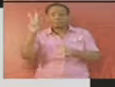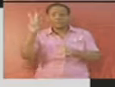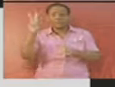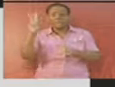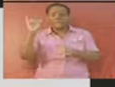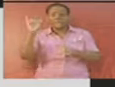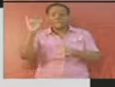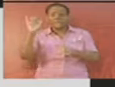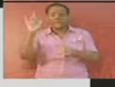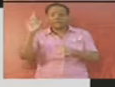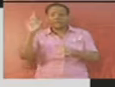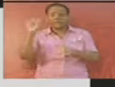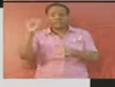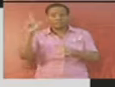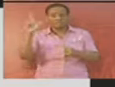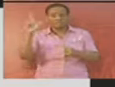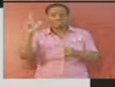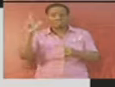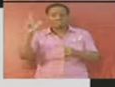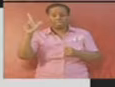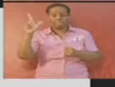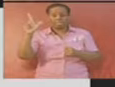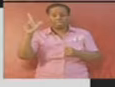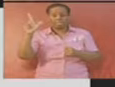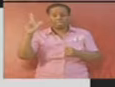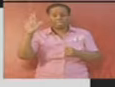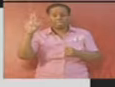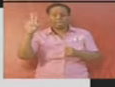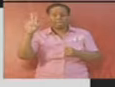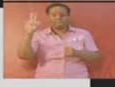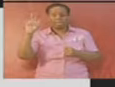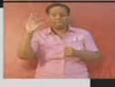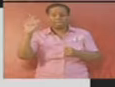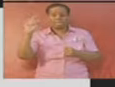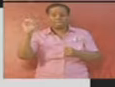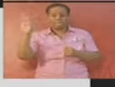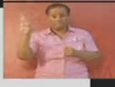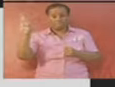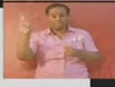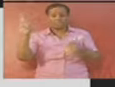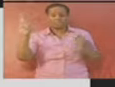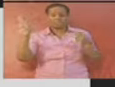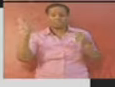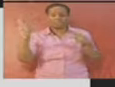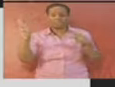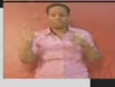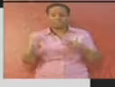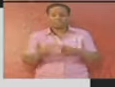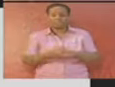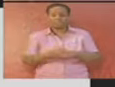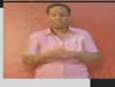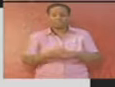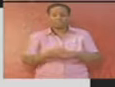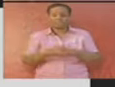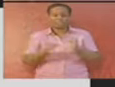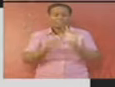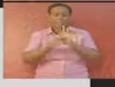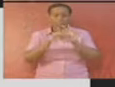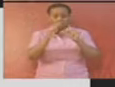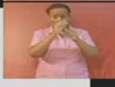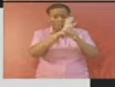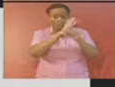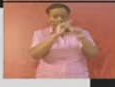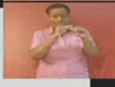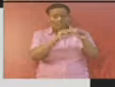happens is that you take another virus. For example, for COVID-19, we use an adenovirus, which is another type of virus. We take